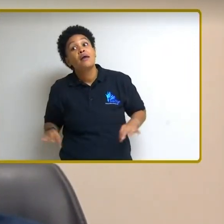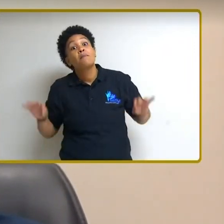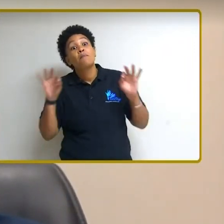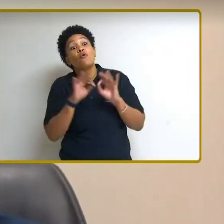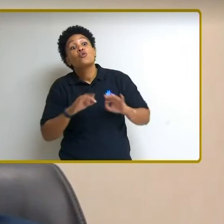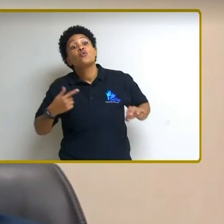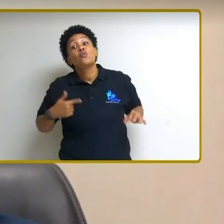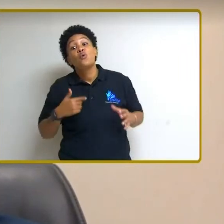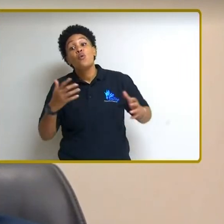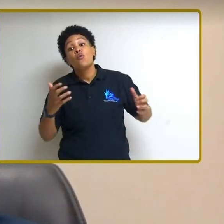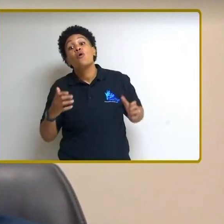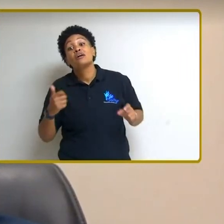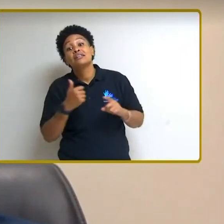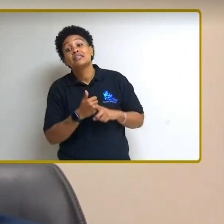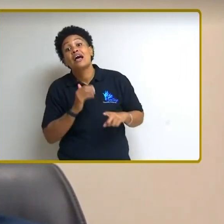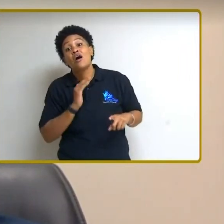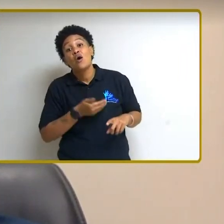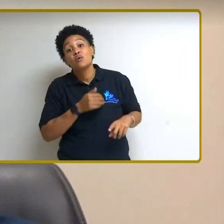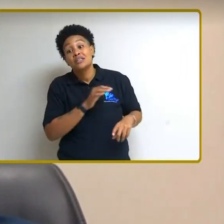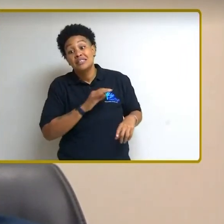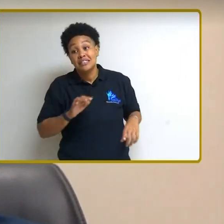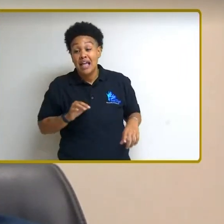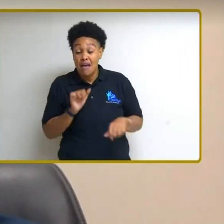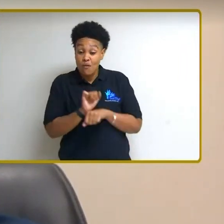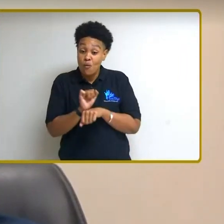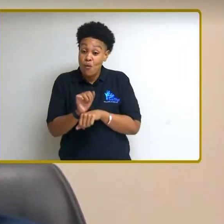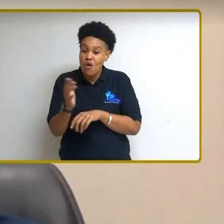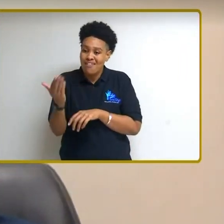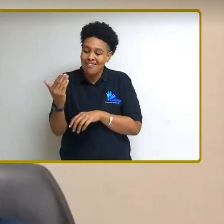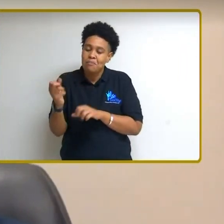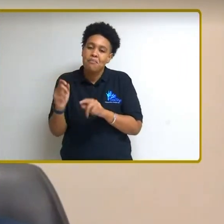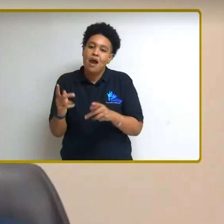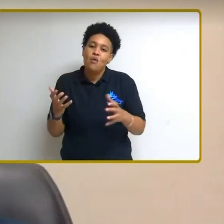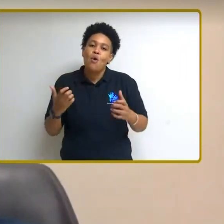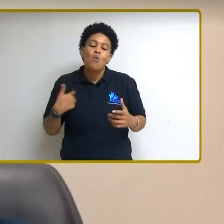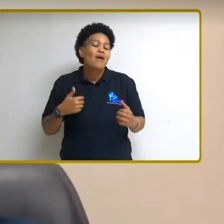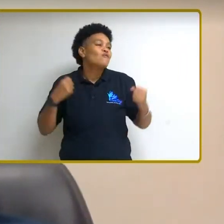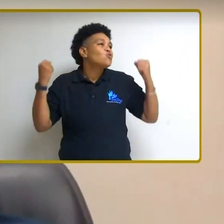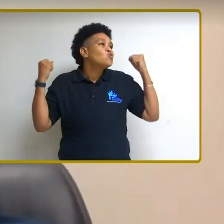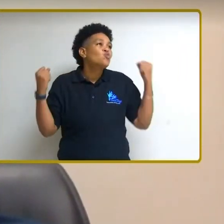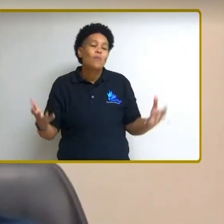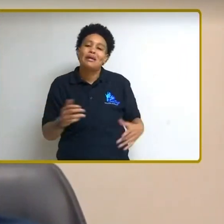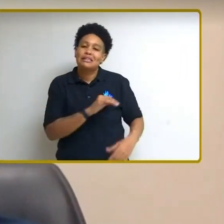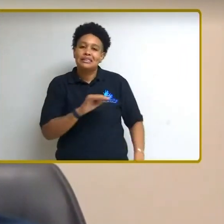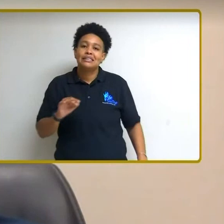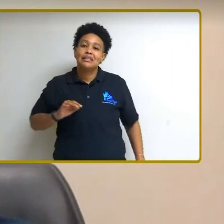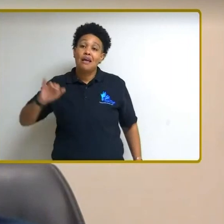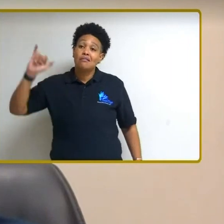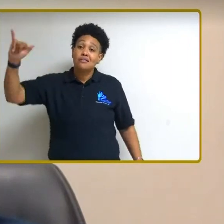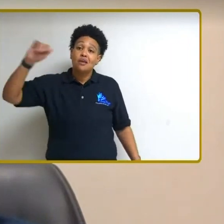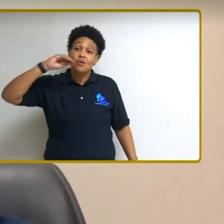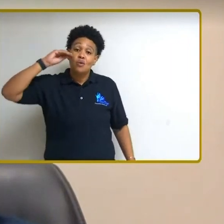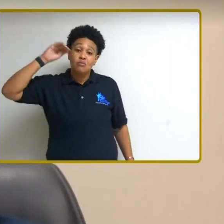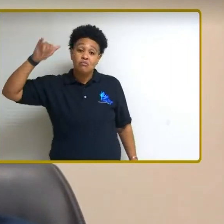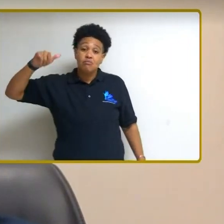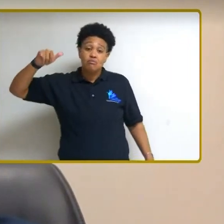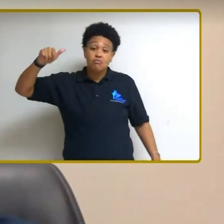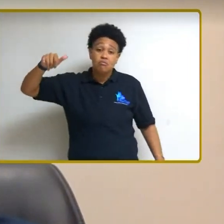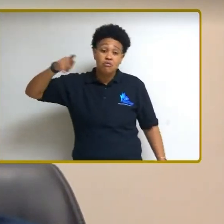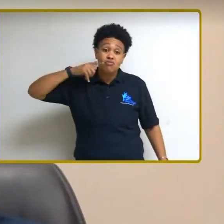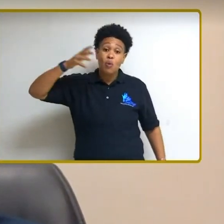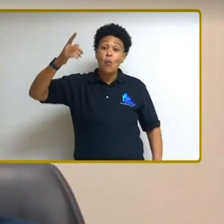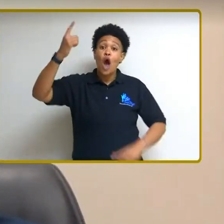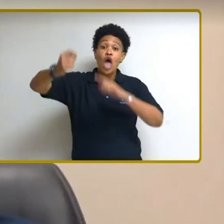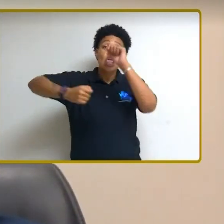we want to bring back our employees to work as well. We have too many people out there, some of them been out there for